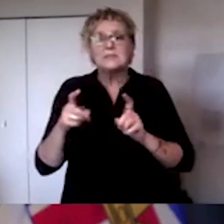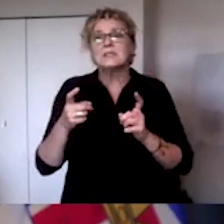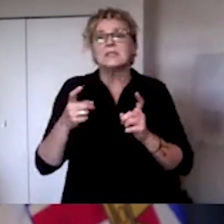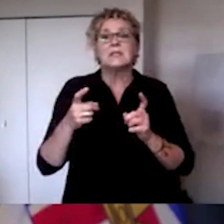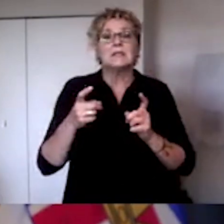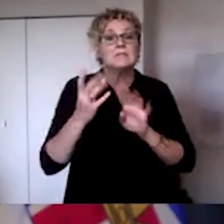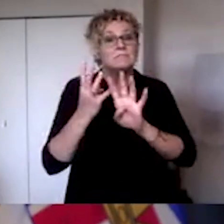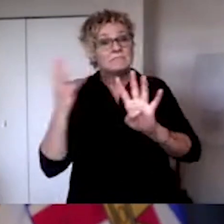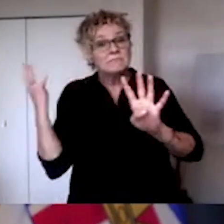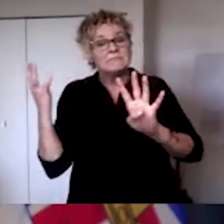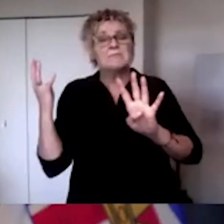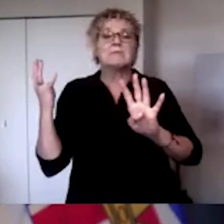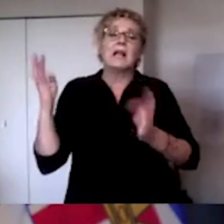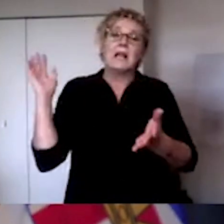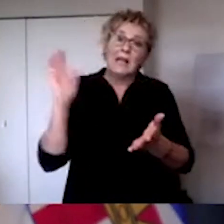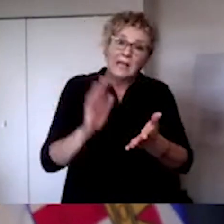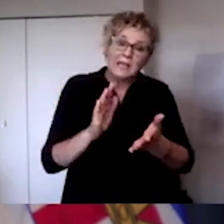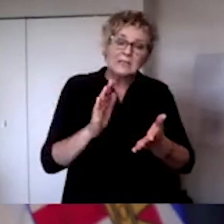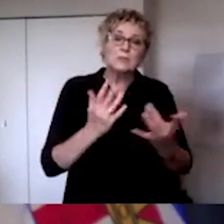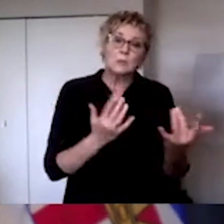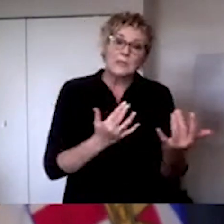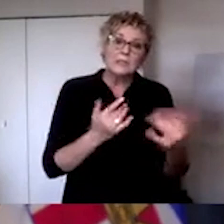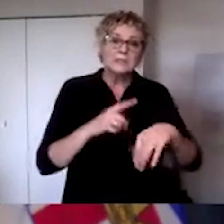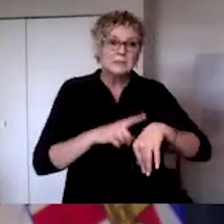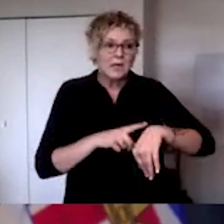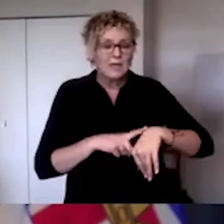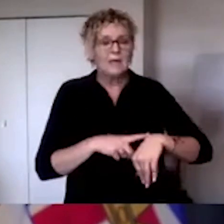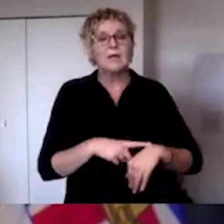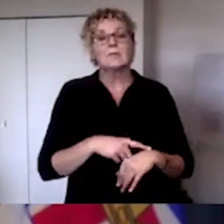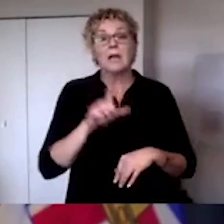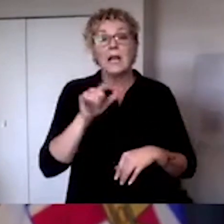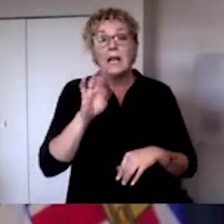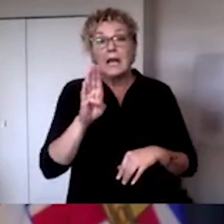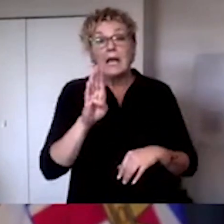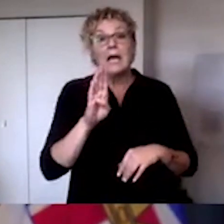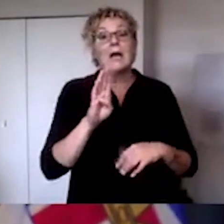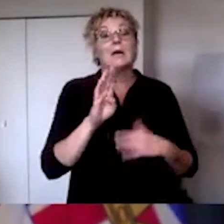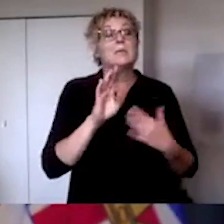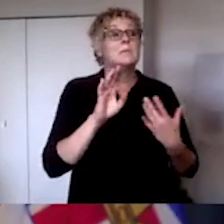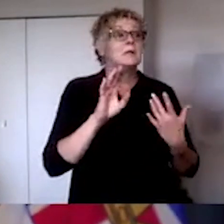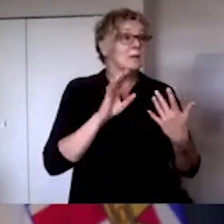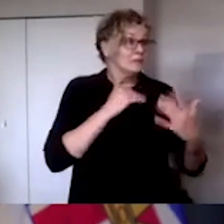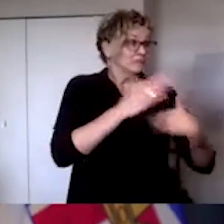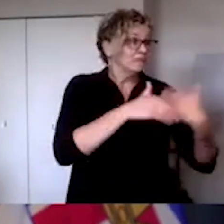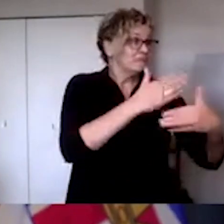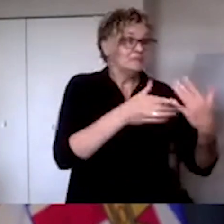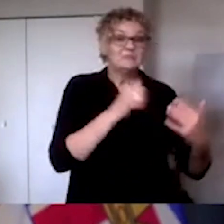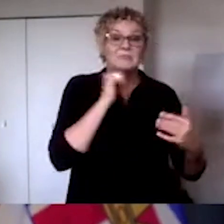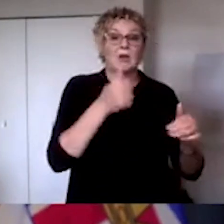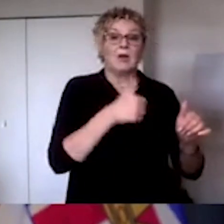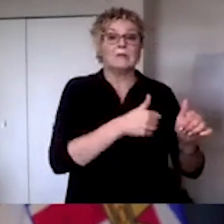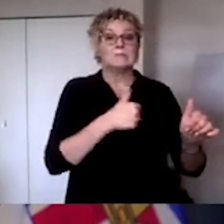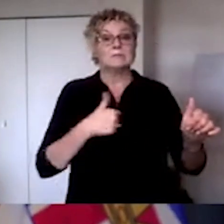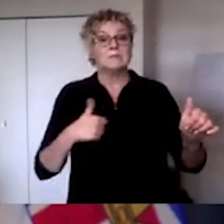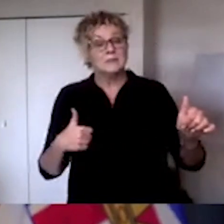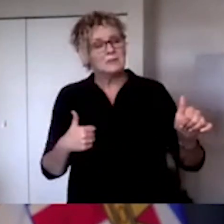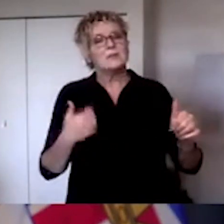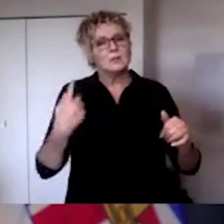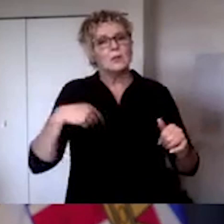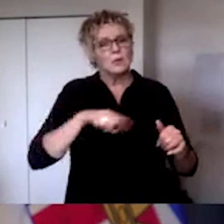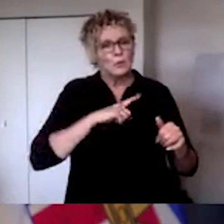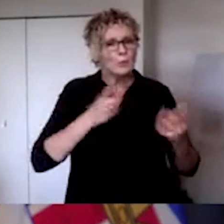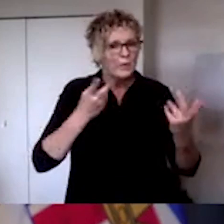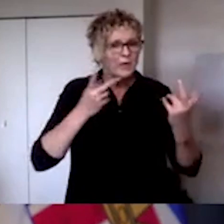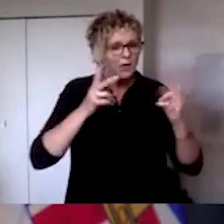the country to do this testing and focus on the people who have a risk. So we will continue to focus on people